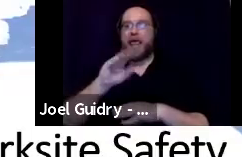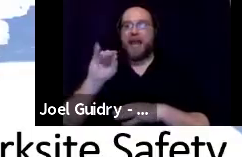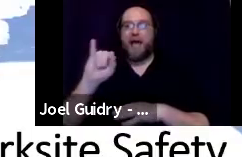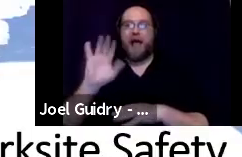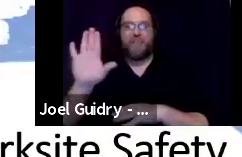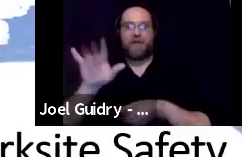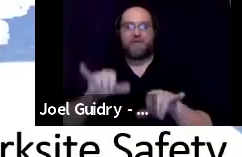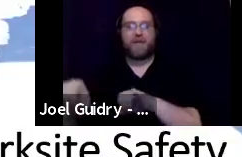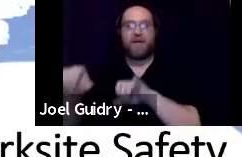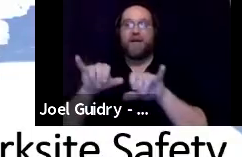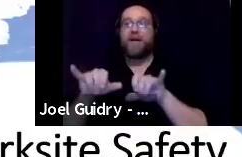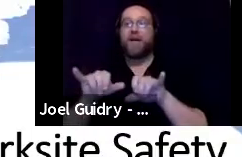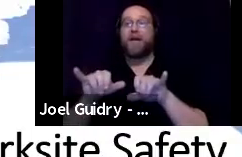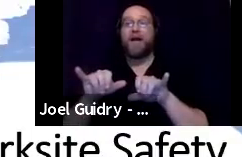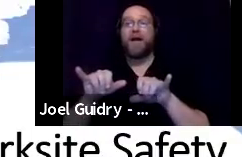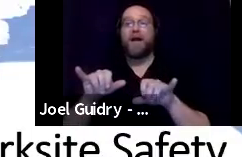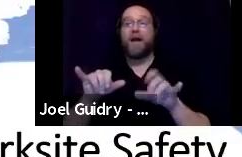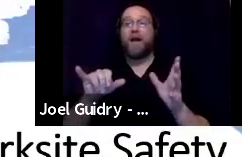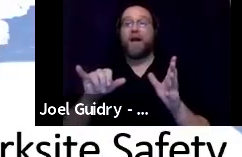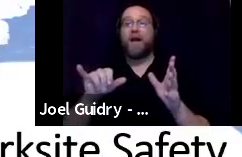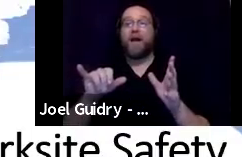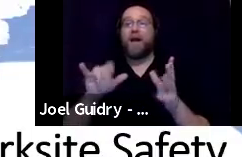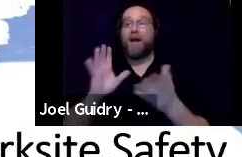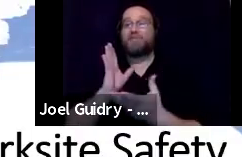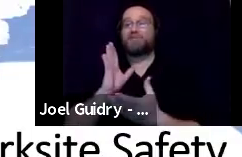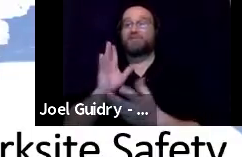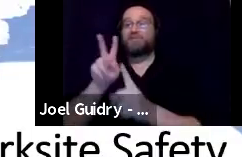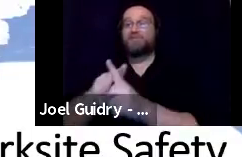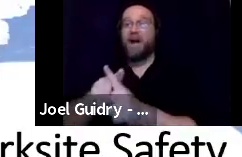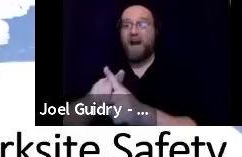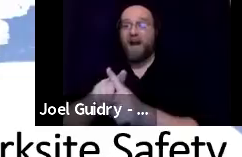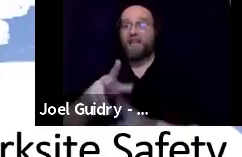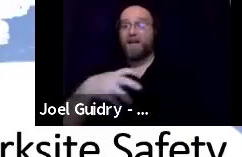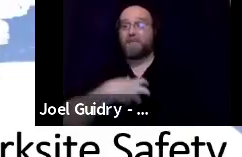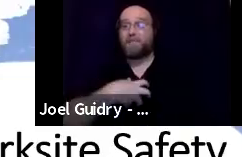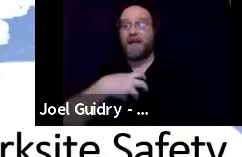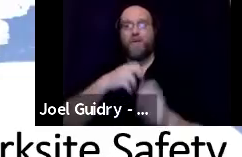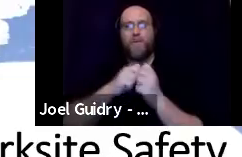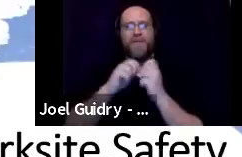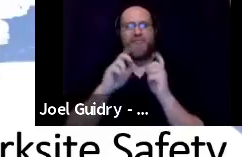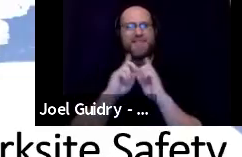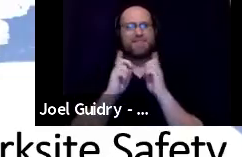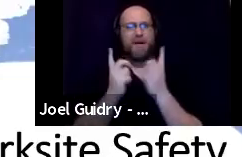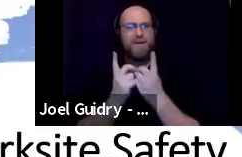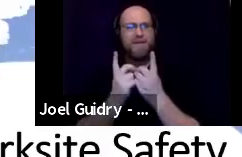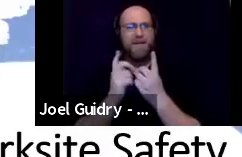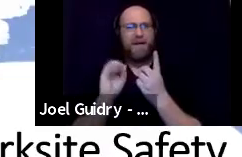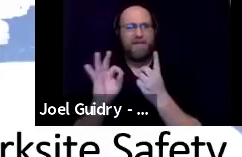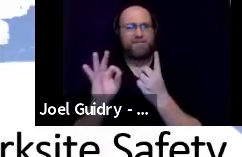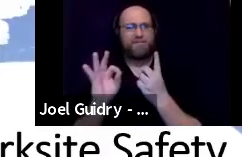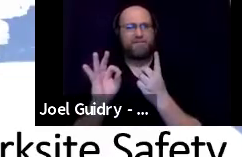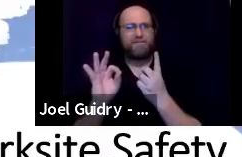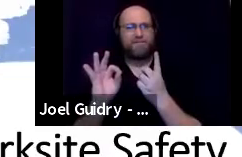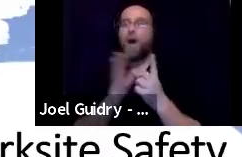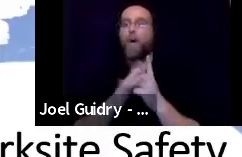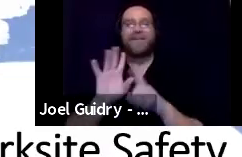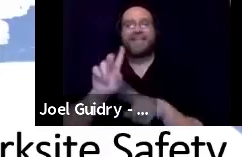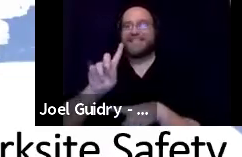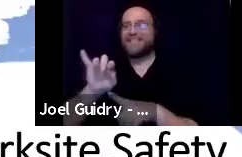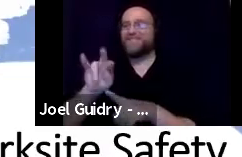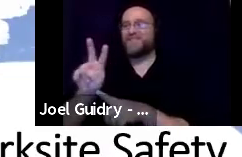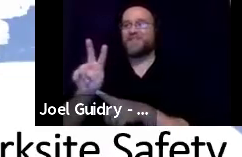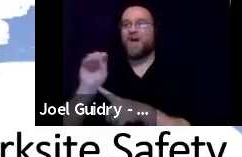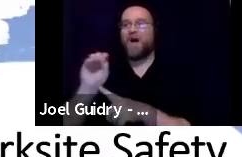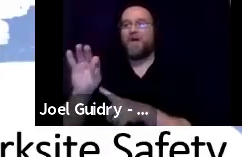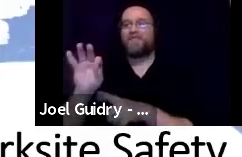up filing a complaint with the Department of, I always do this one, the Division of Occupational Safety